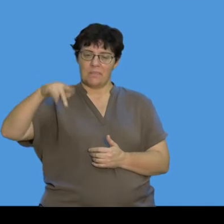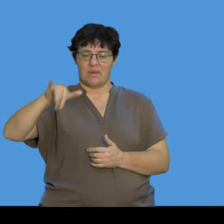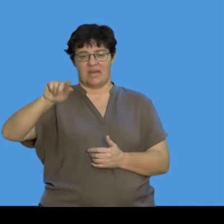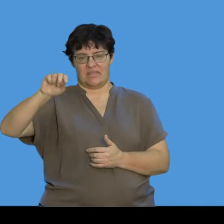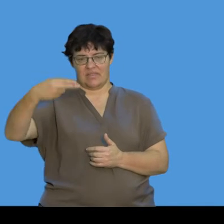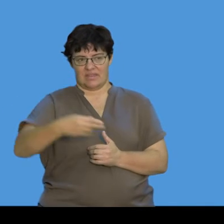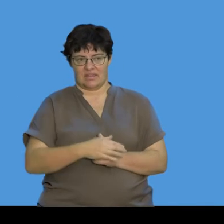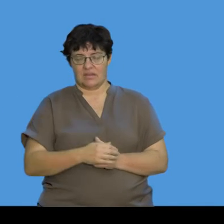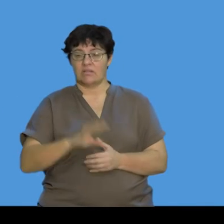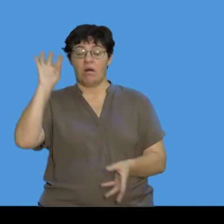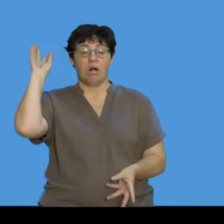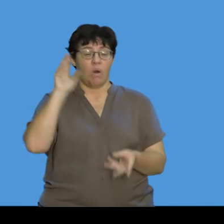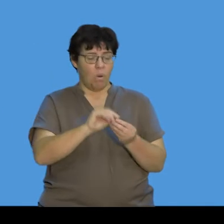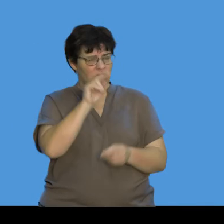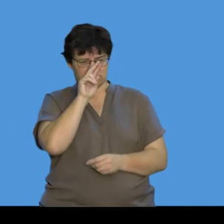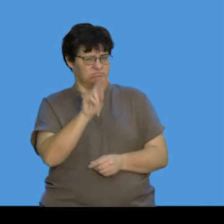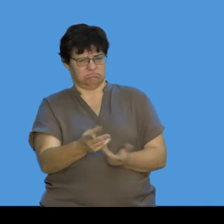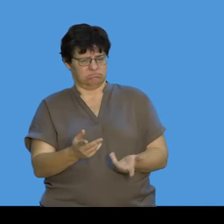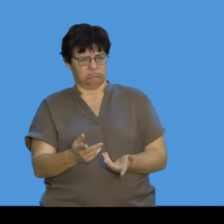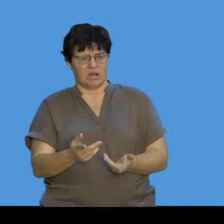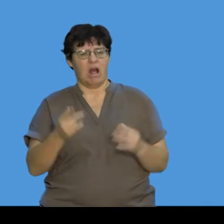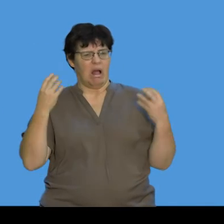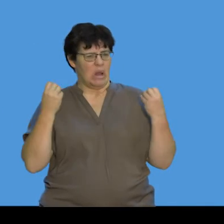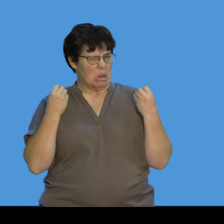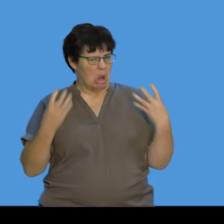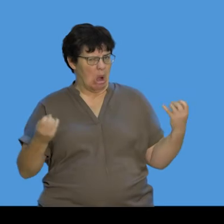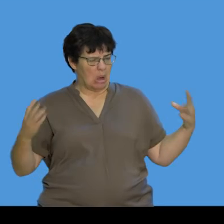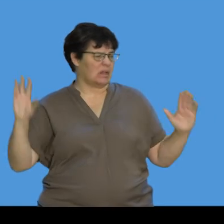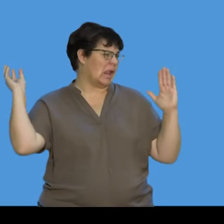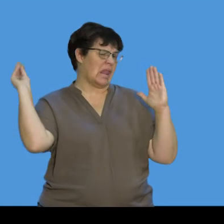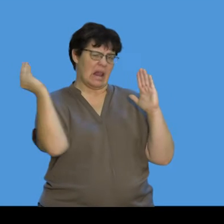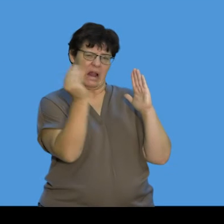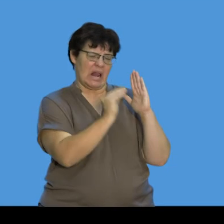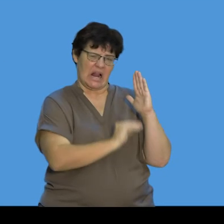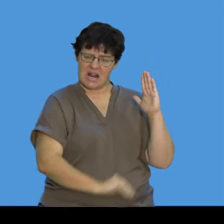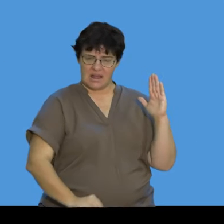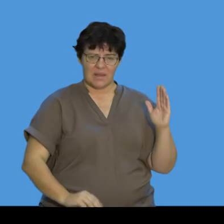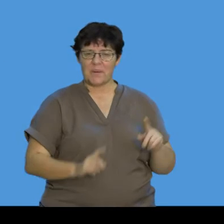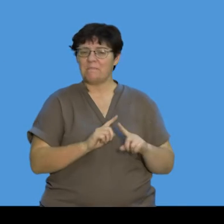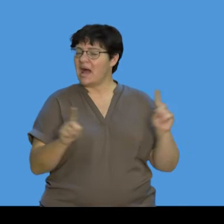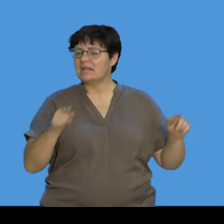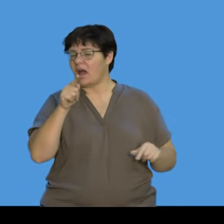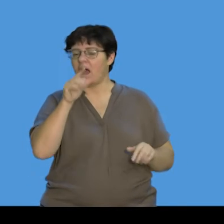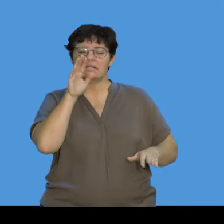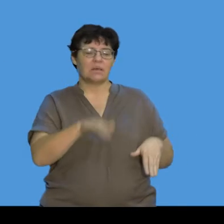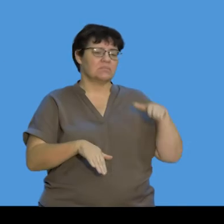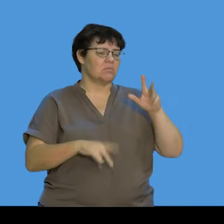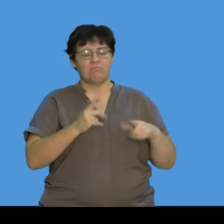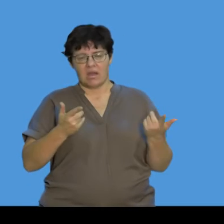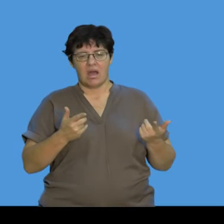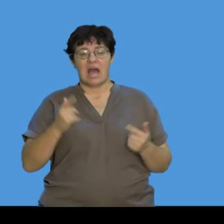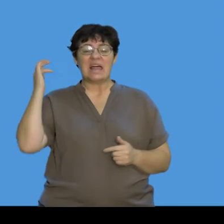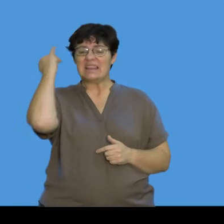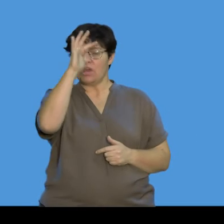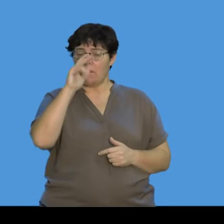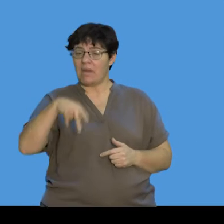Pythagoras. So I do know that all of this just looks like it's a lot of work that you need to do, but it's mainly just for you